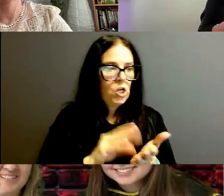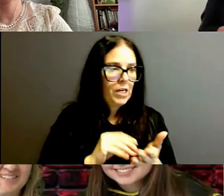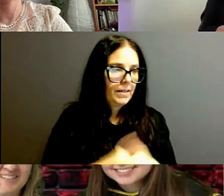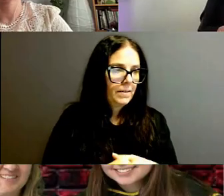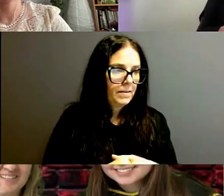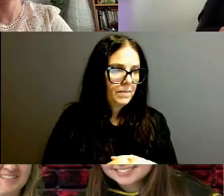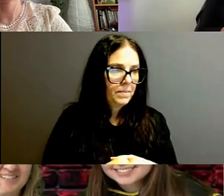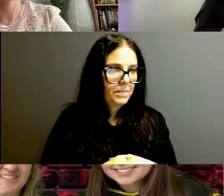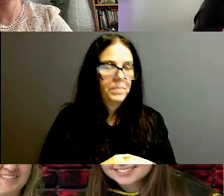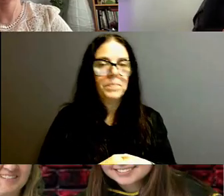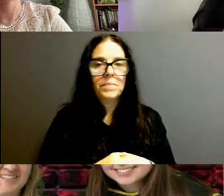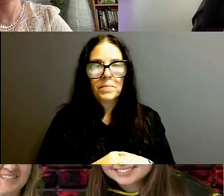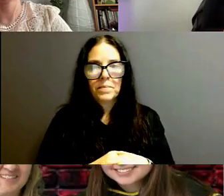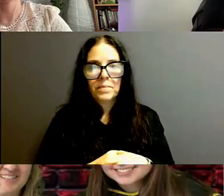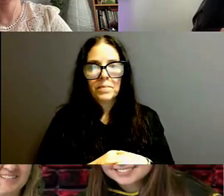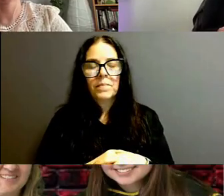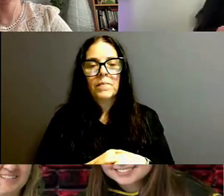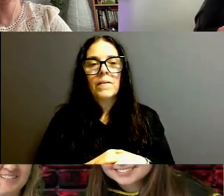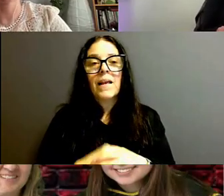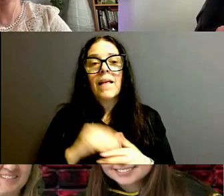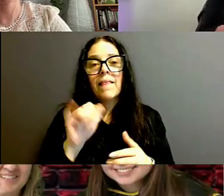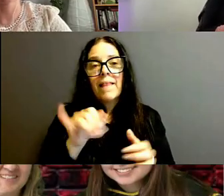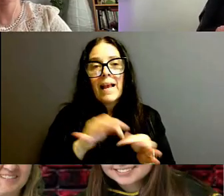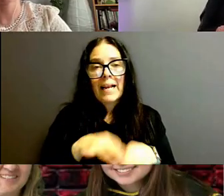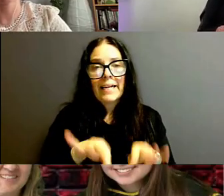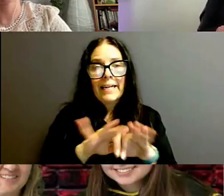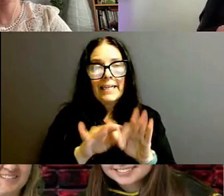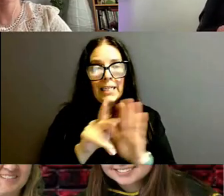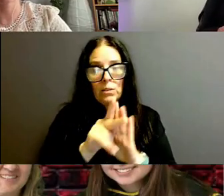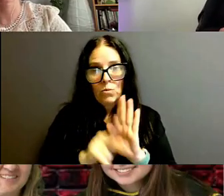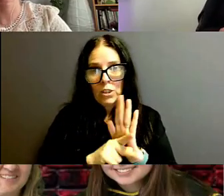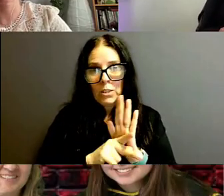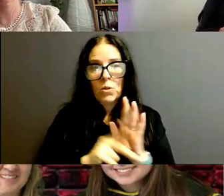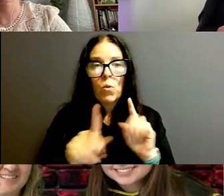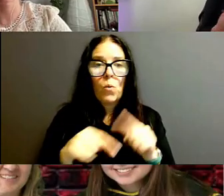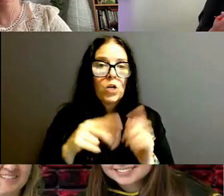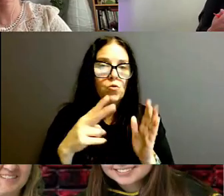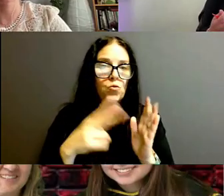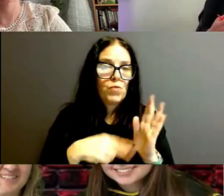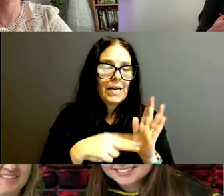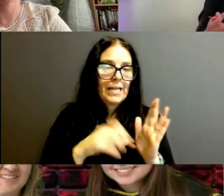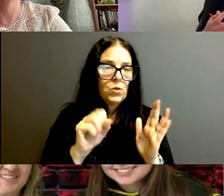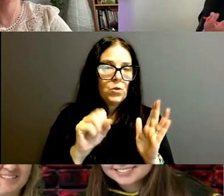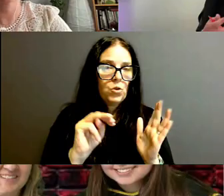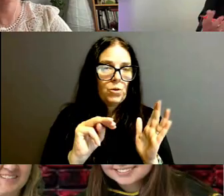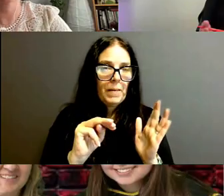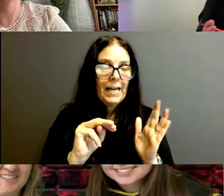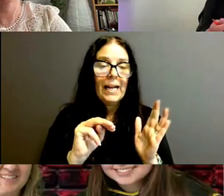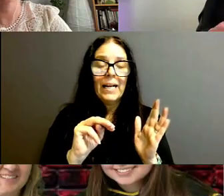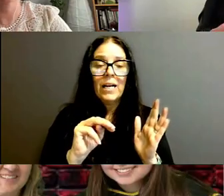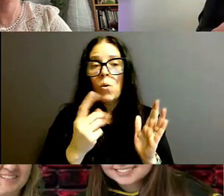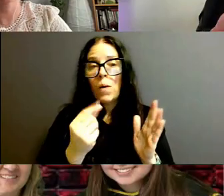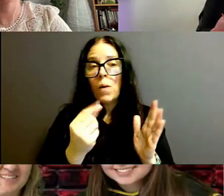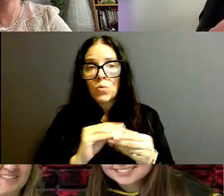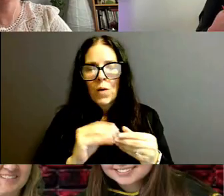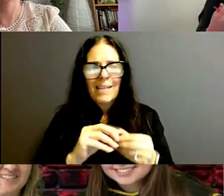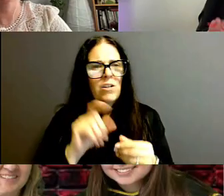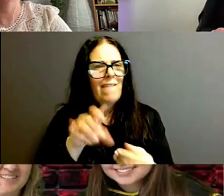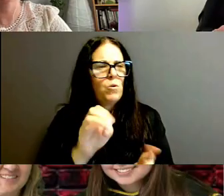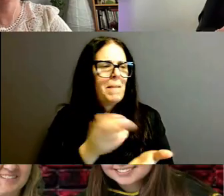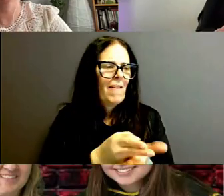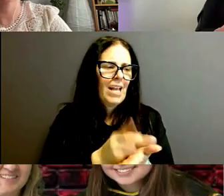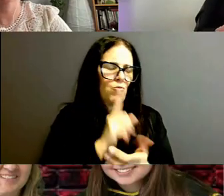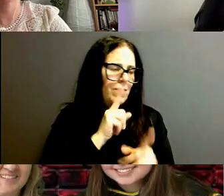the key principles to when you're using social media or what stories to write is, to me, is you need to be authentic.